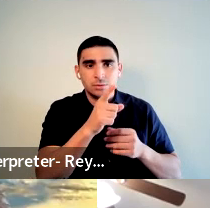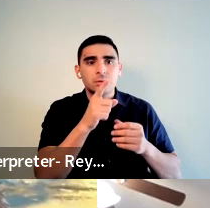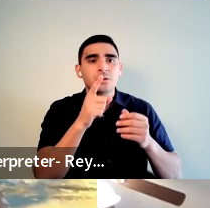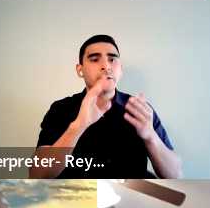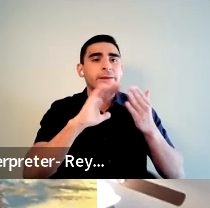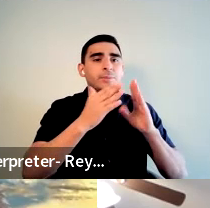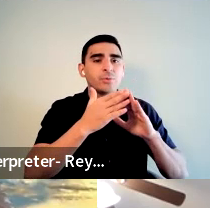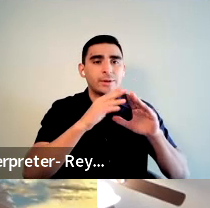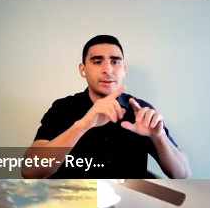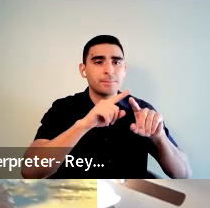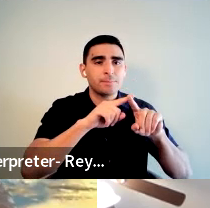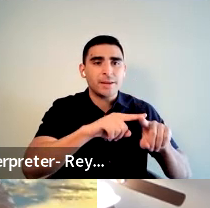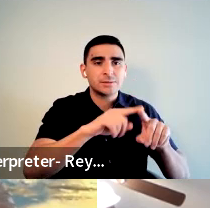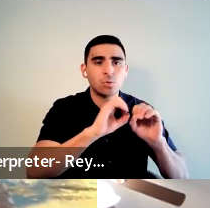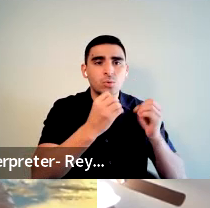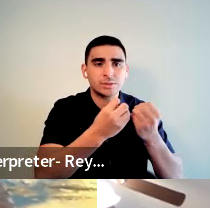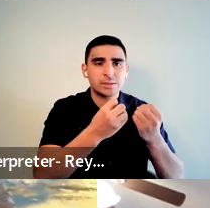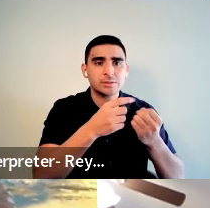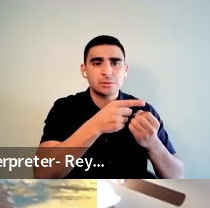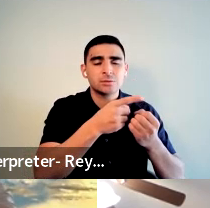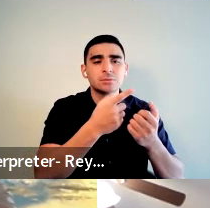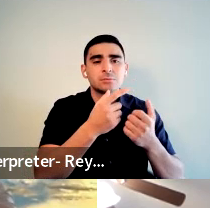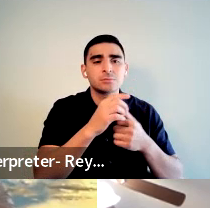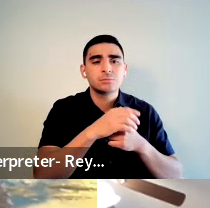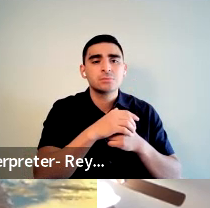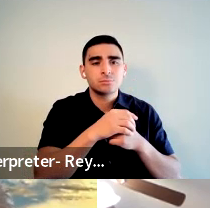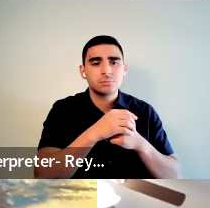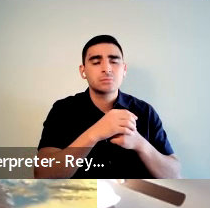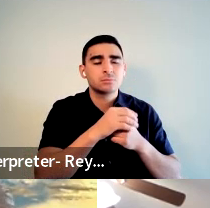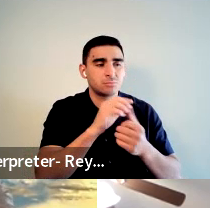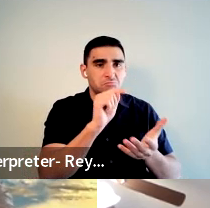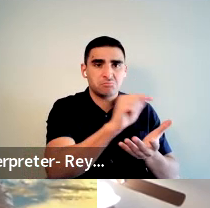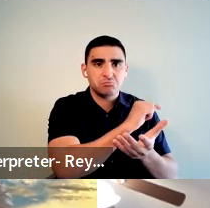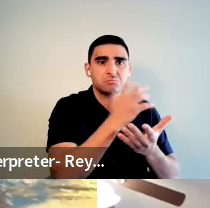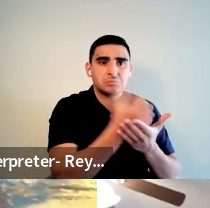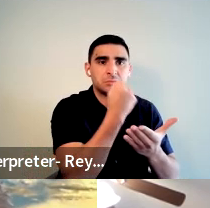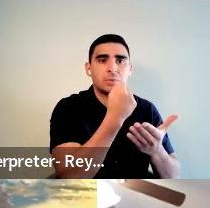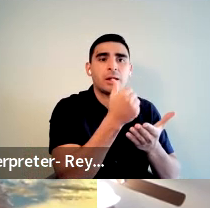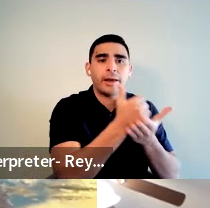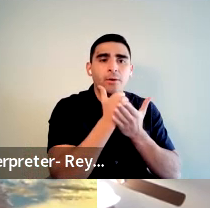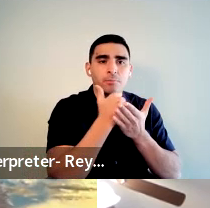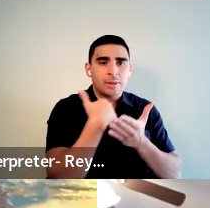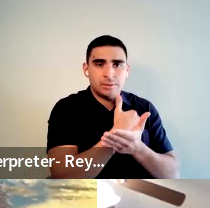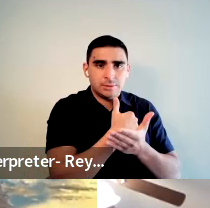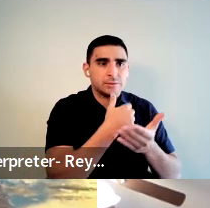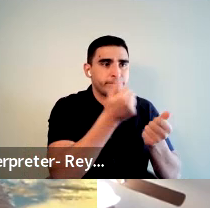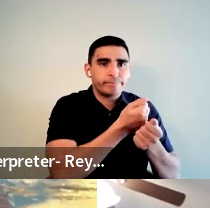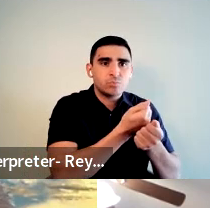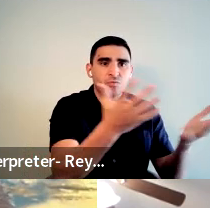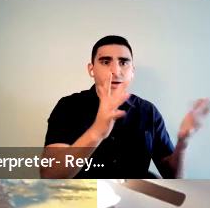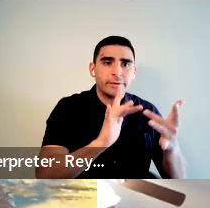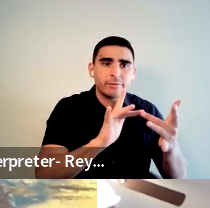community-based organizations to help facilitate those types of things in reaching